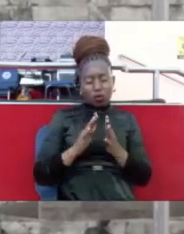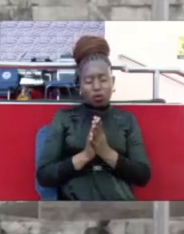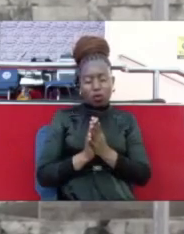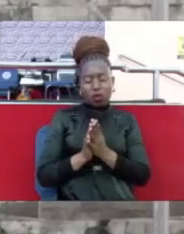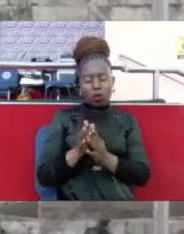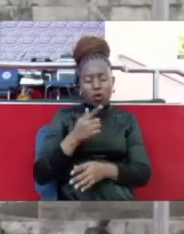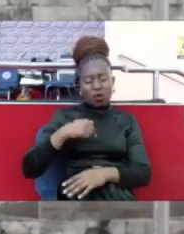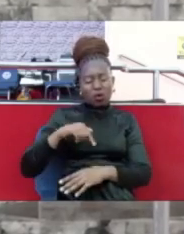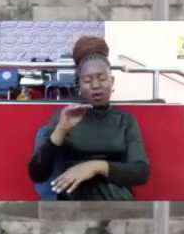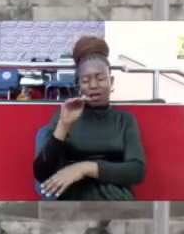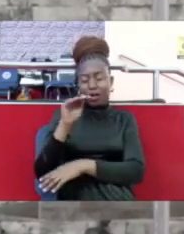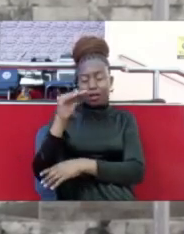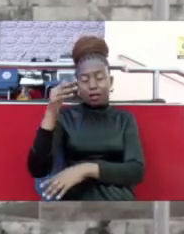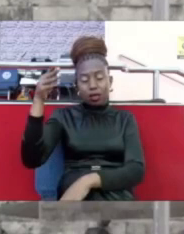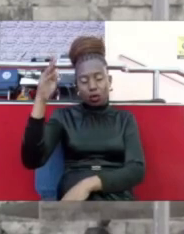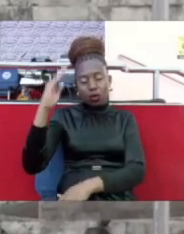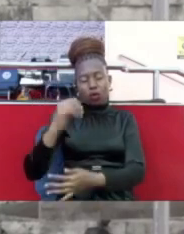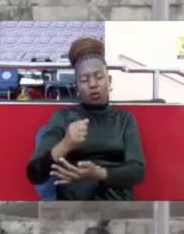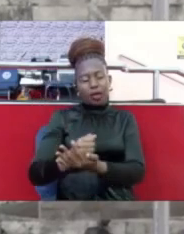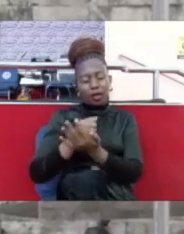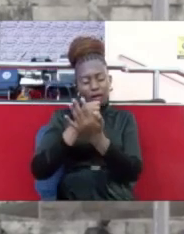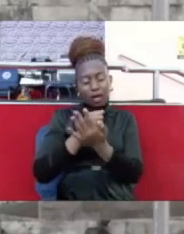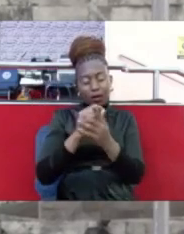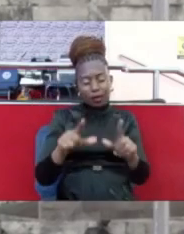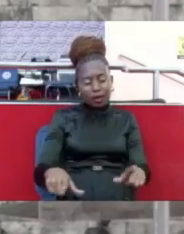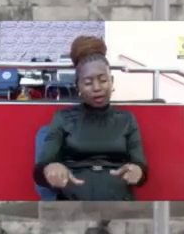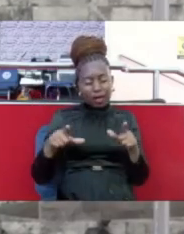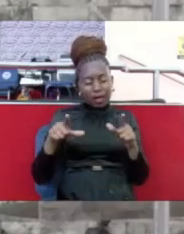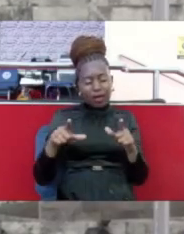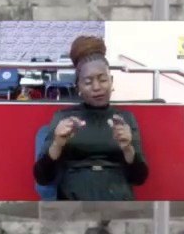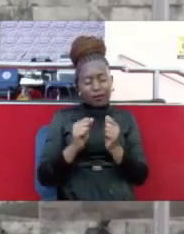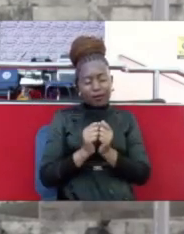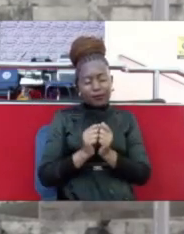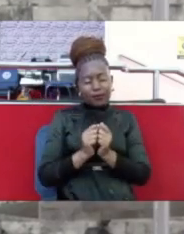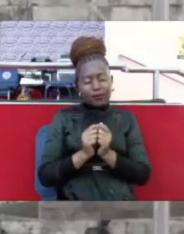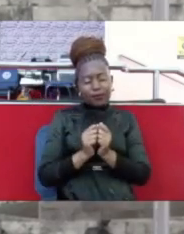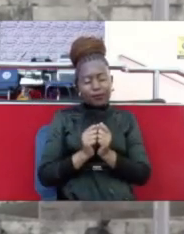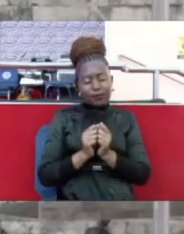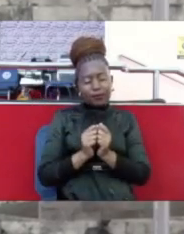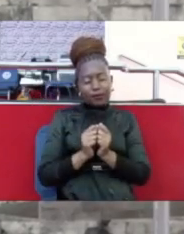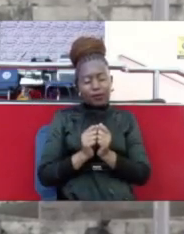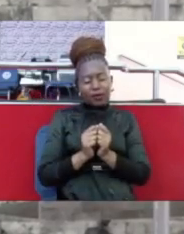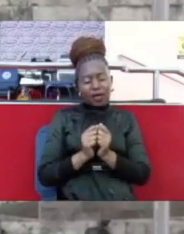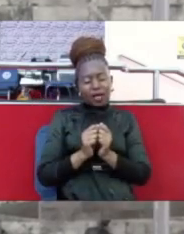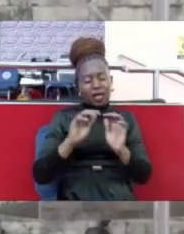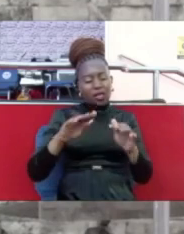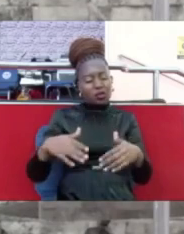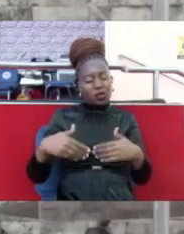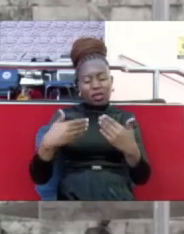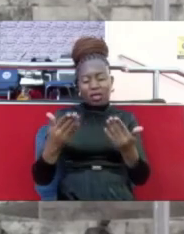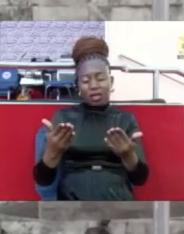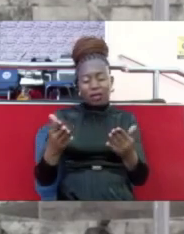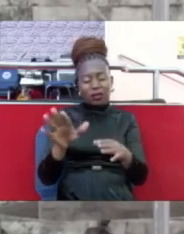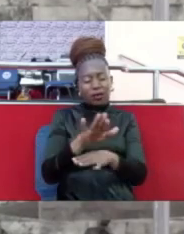you intervene in their life. Tukiomba Bwana kwamba utaingilia katika maisha yao. That you supply all that they need according to